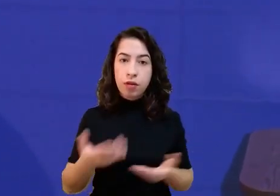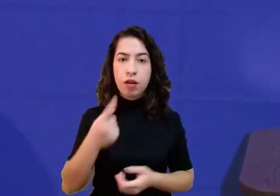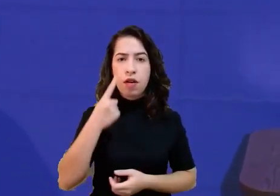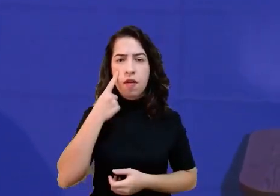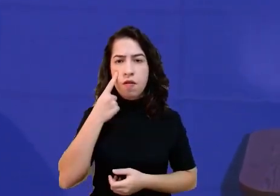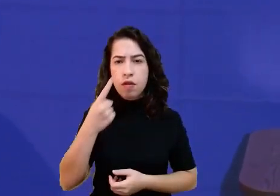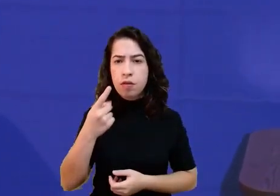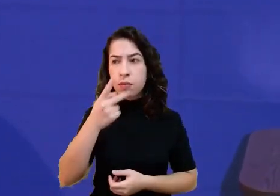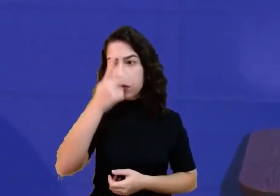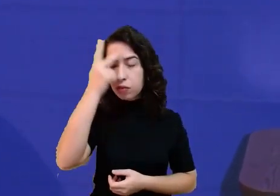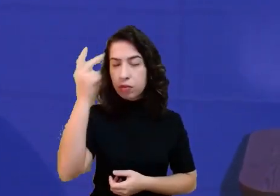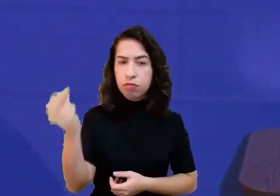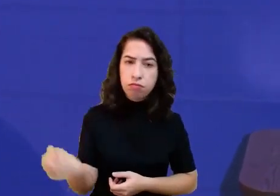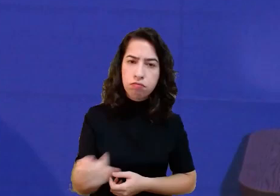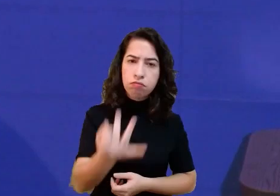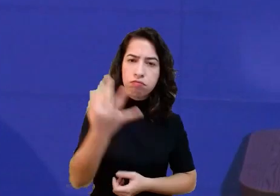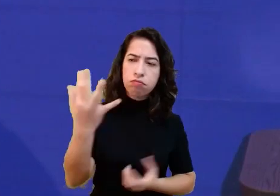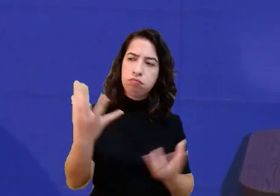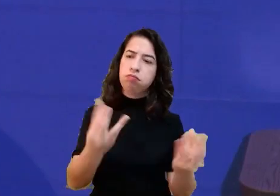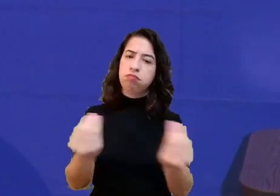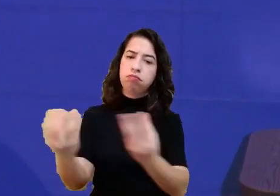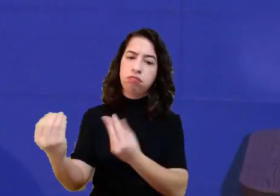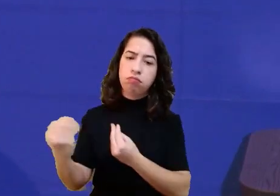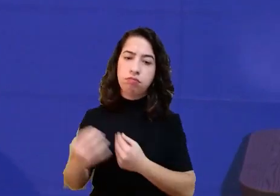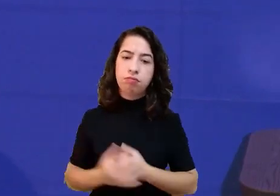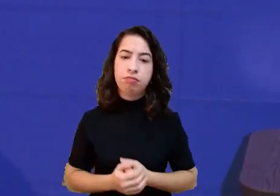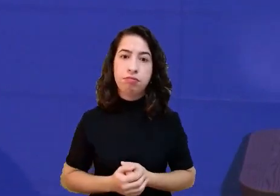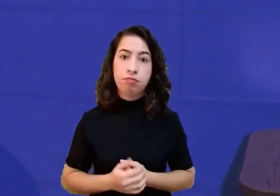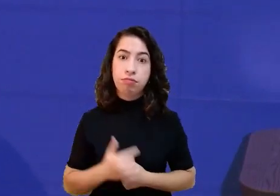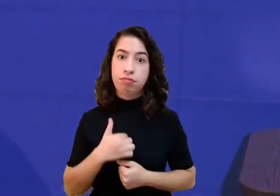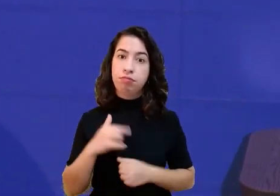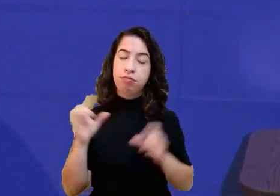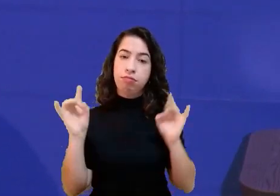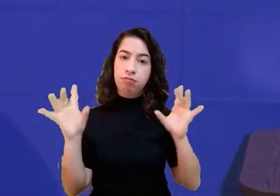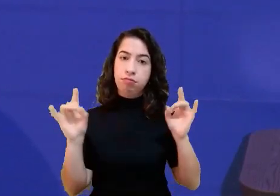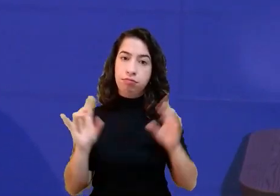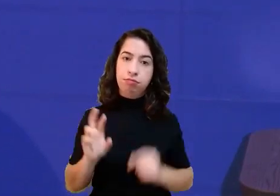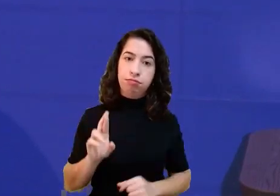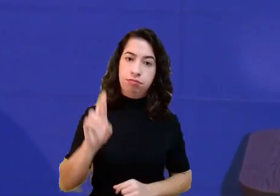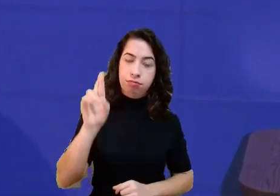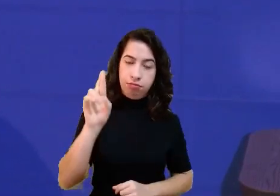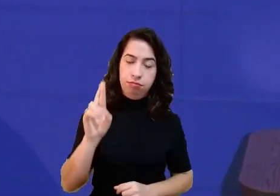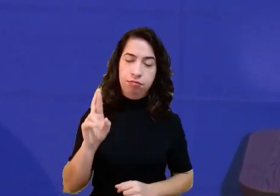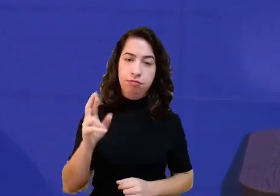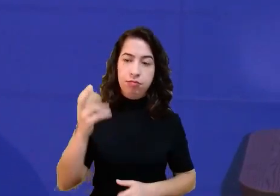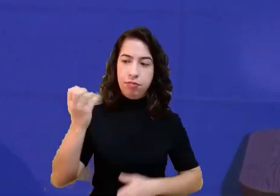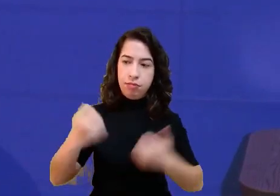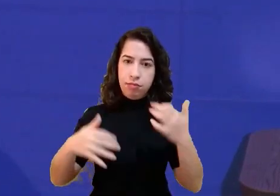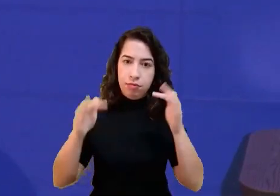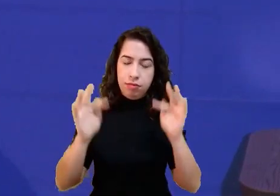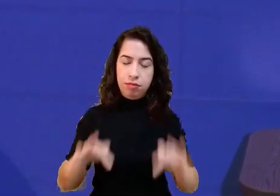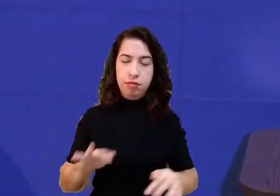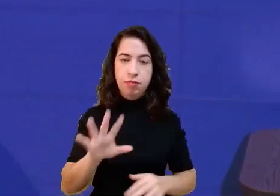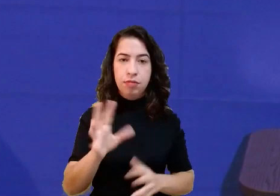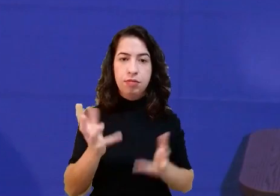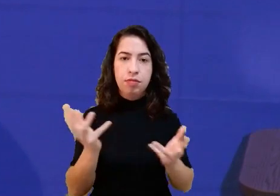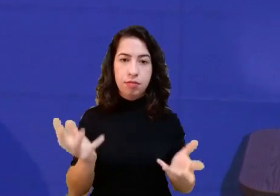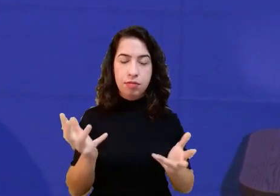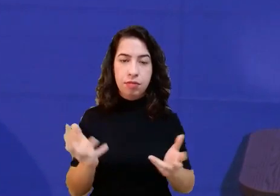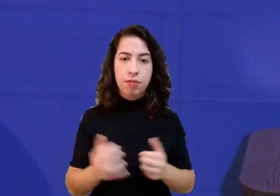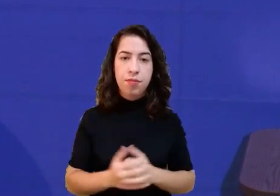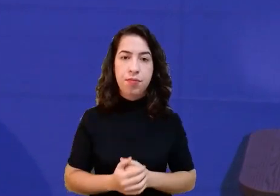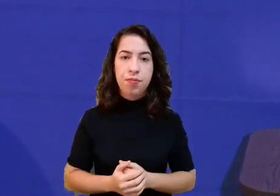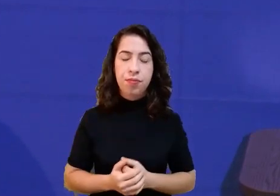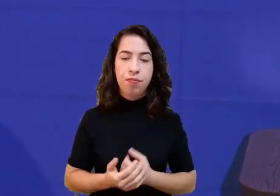to know that, of course, I have this honorable mission of concluding this event, but I would like